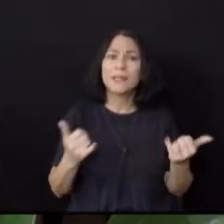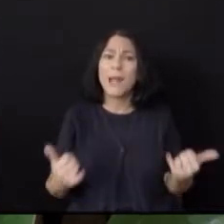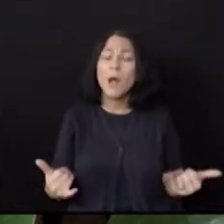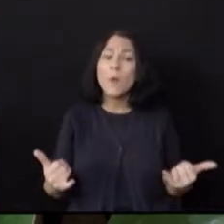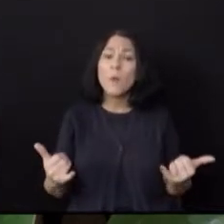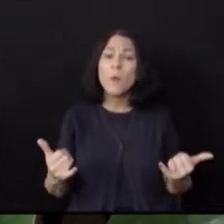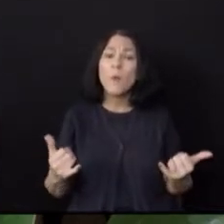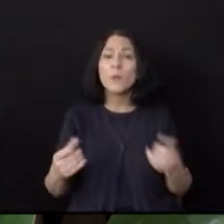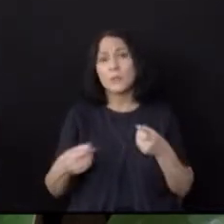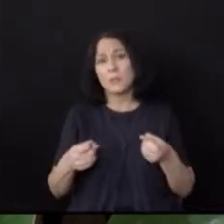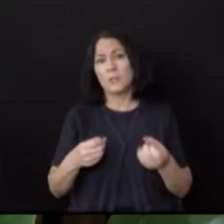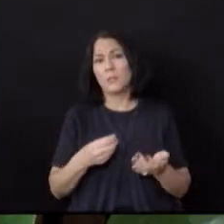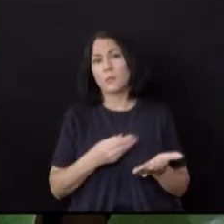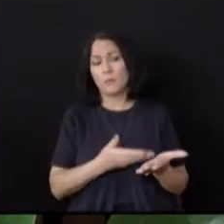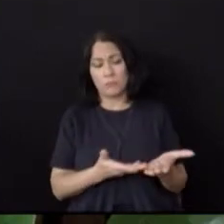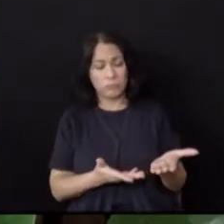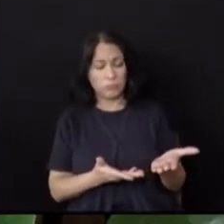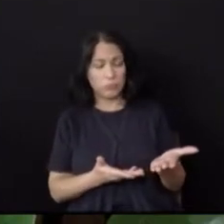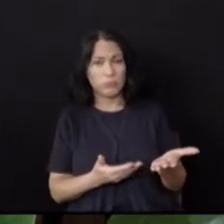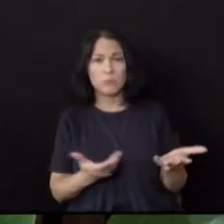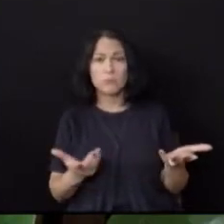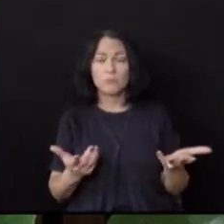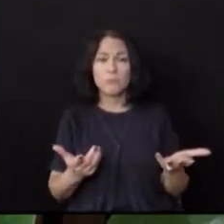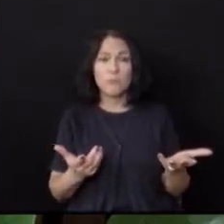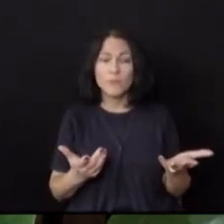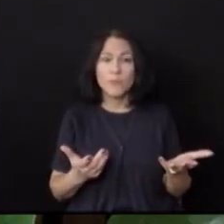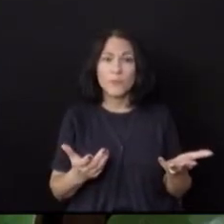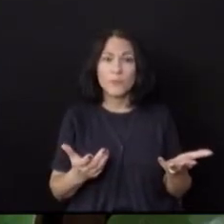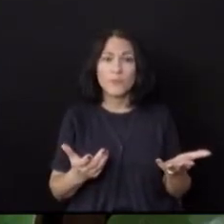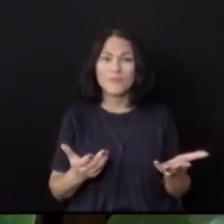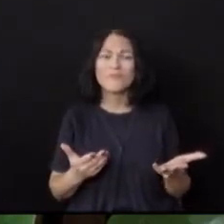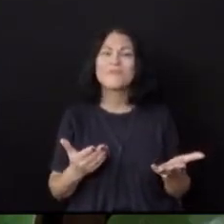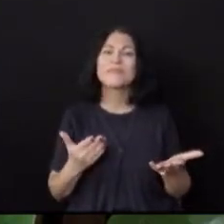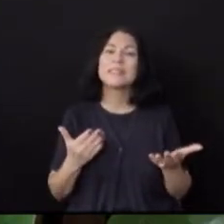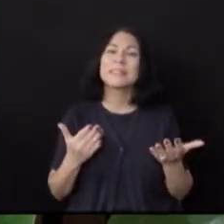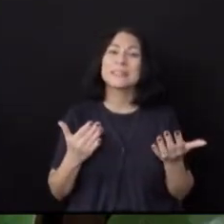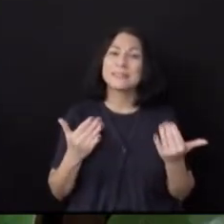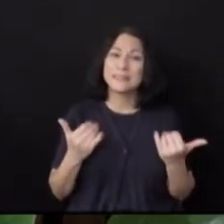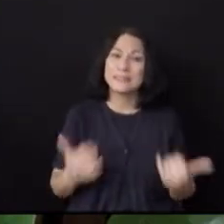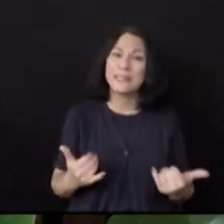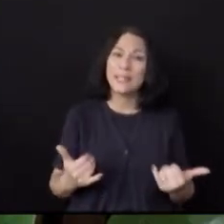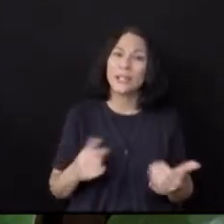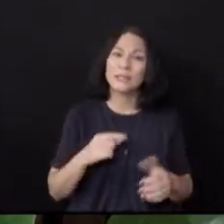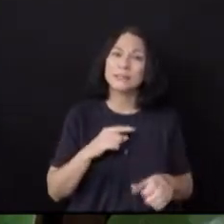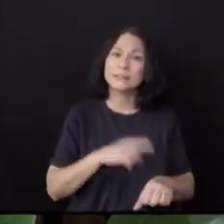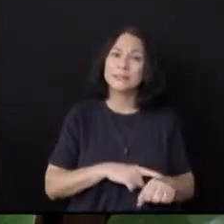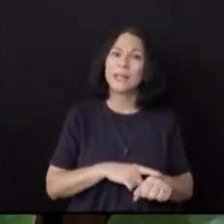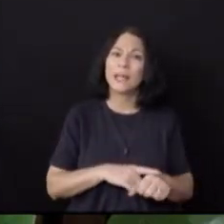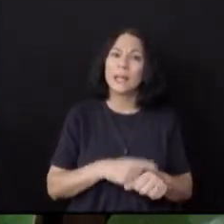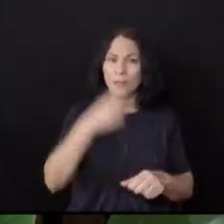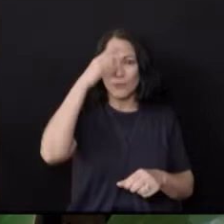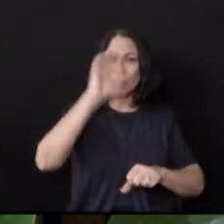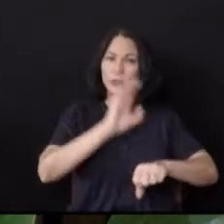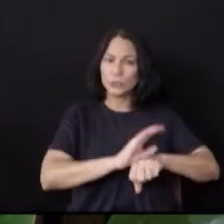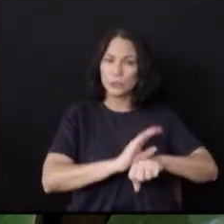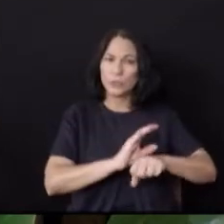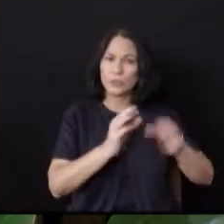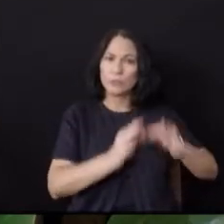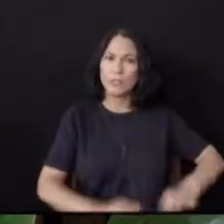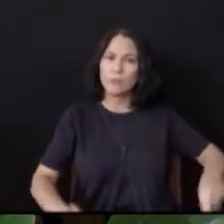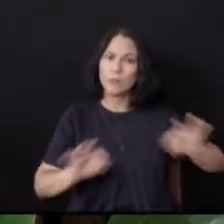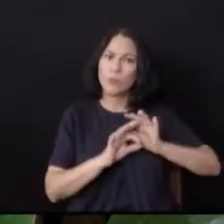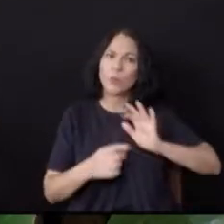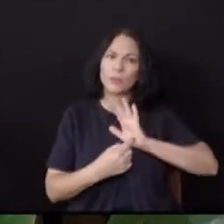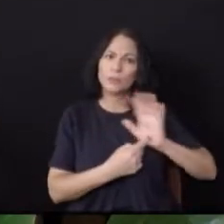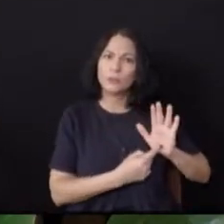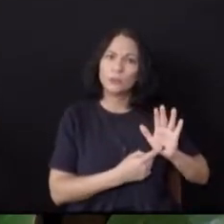now you deal with this. Well, this is where being the church matters. This is where God knows better than you realize what